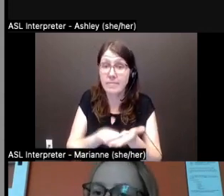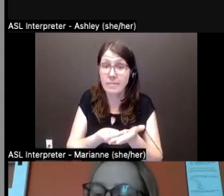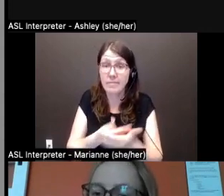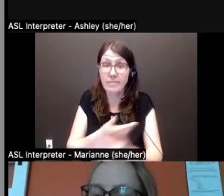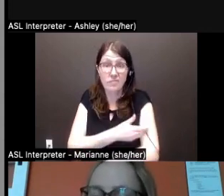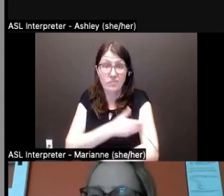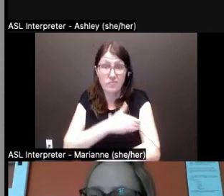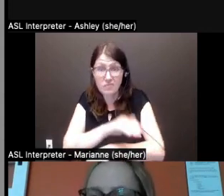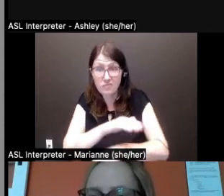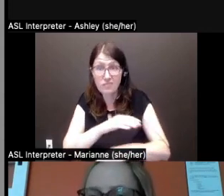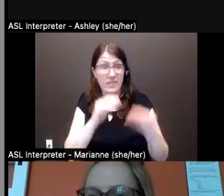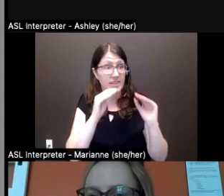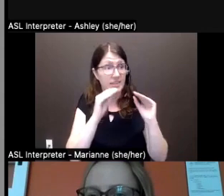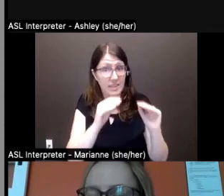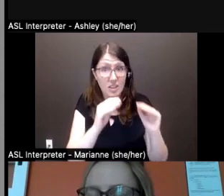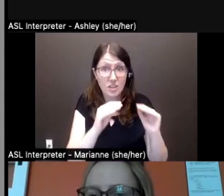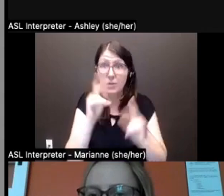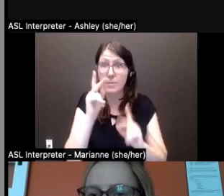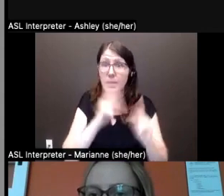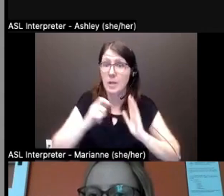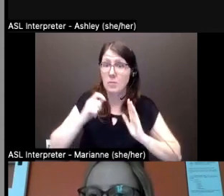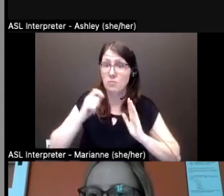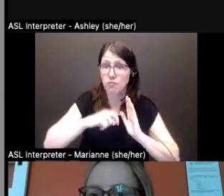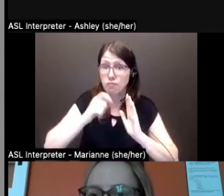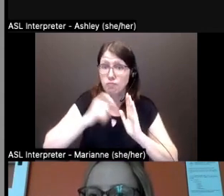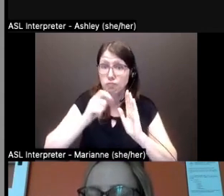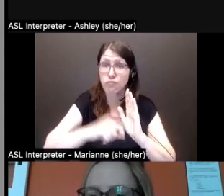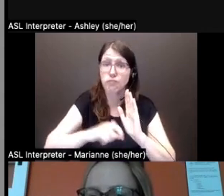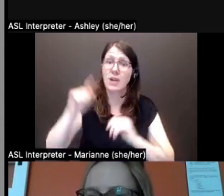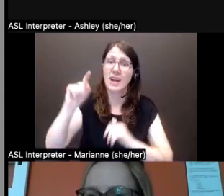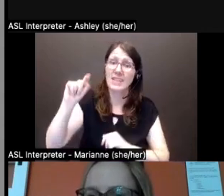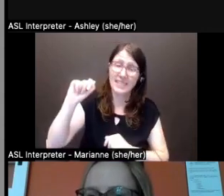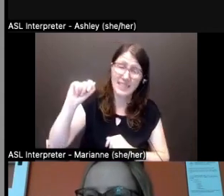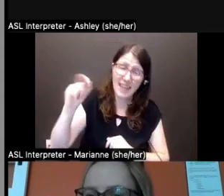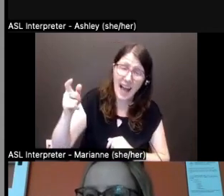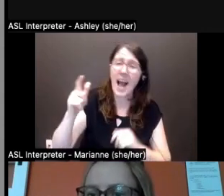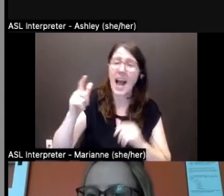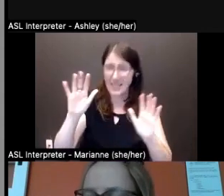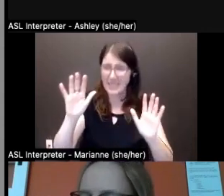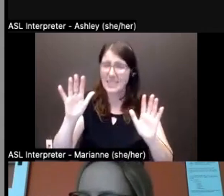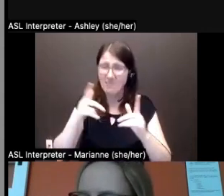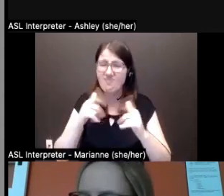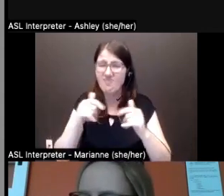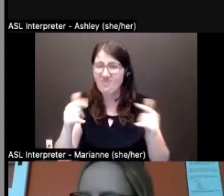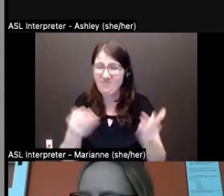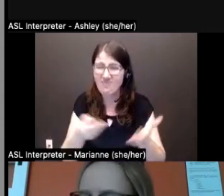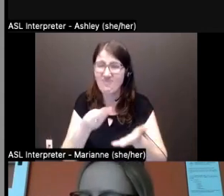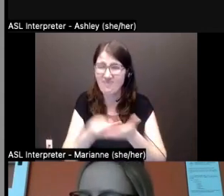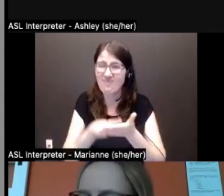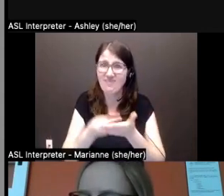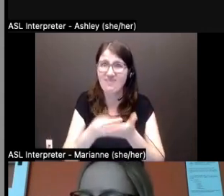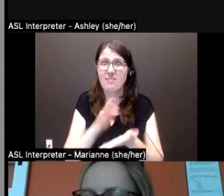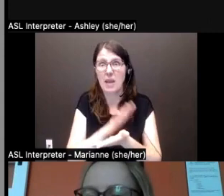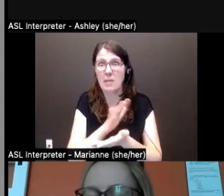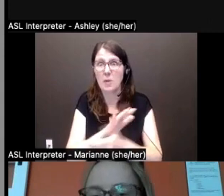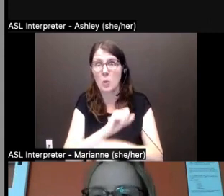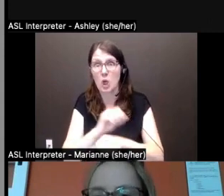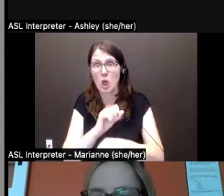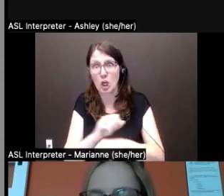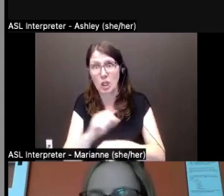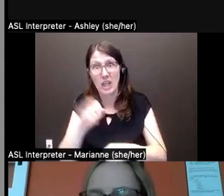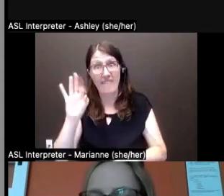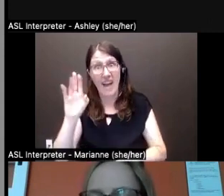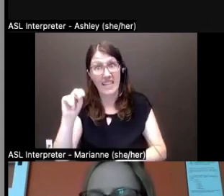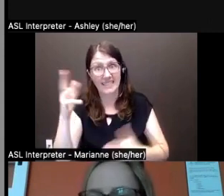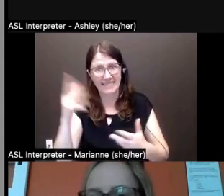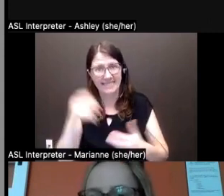helping people file taxes and navigating all that fun paperwork that goes along with it. We also have